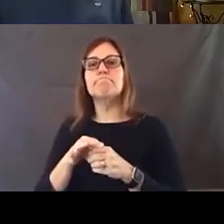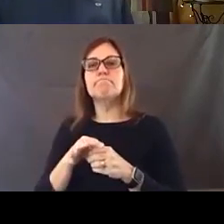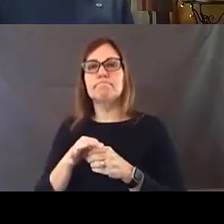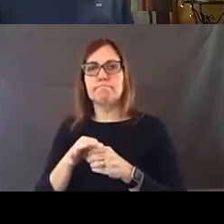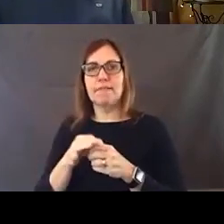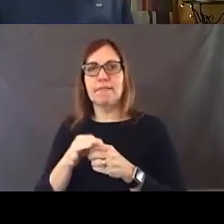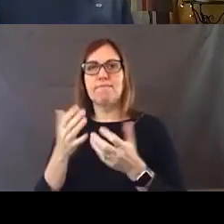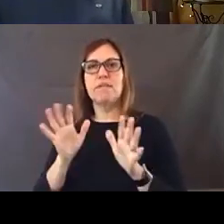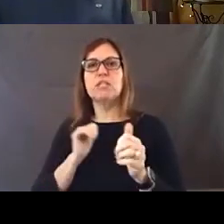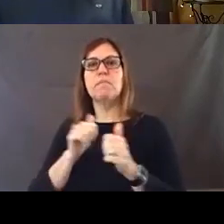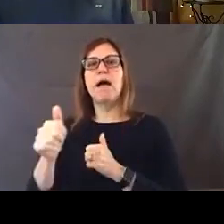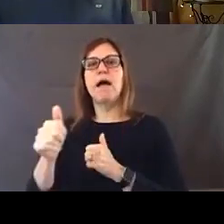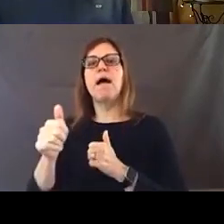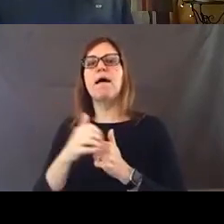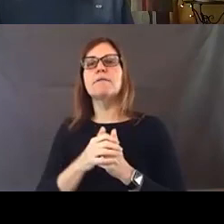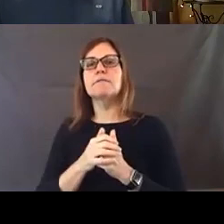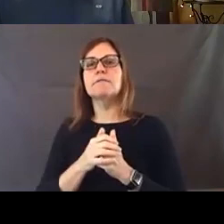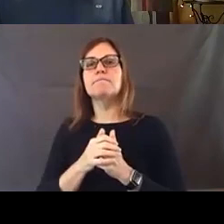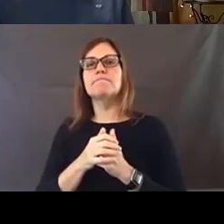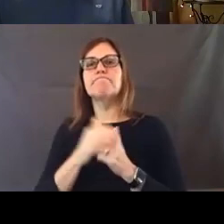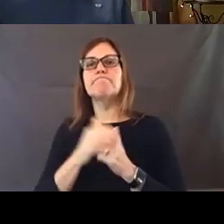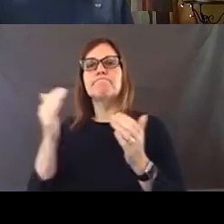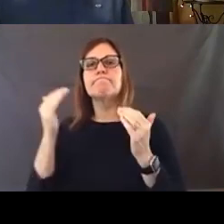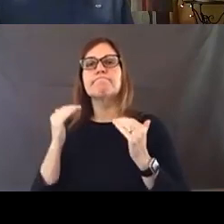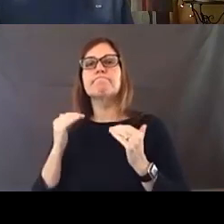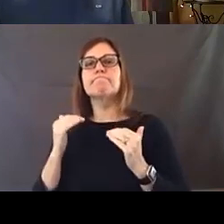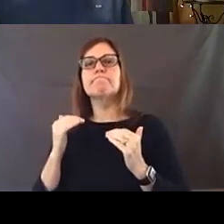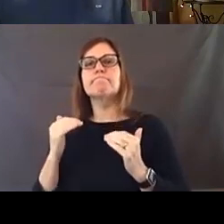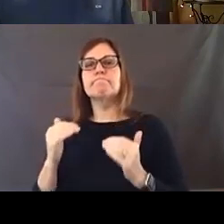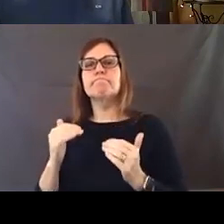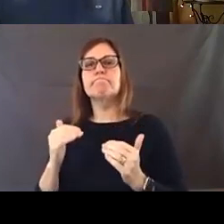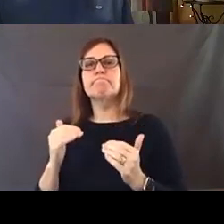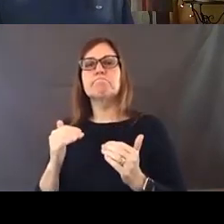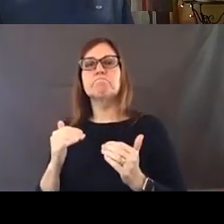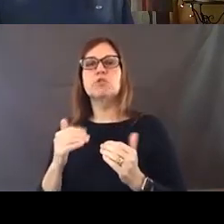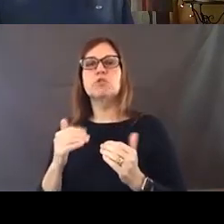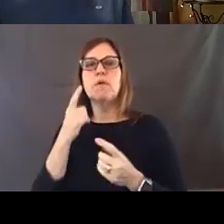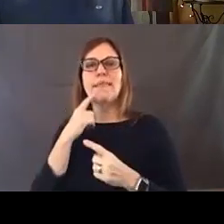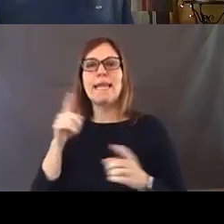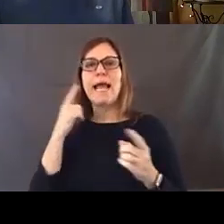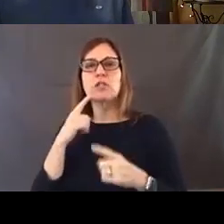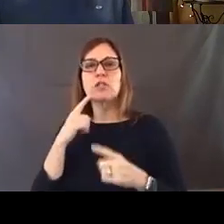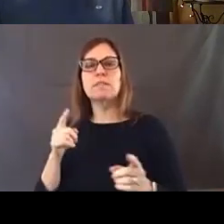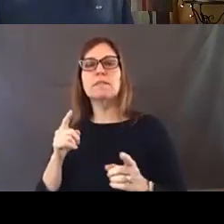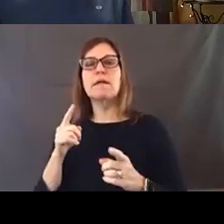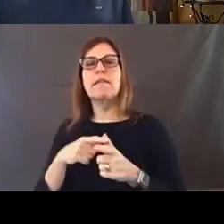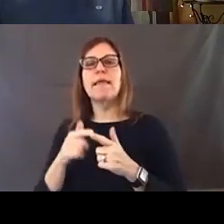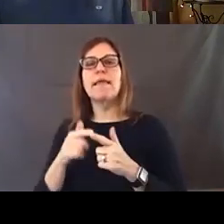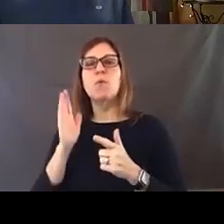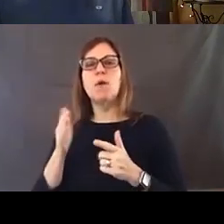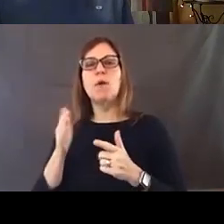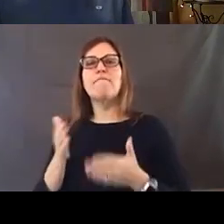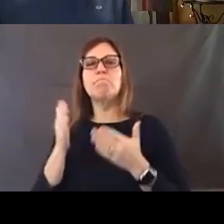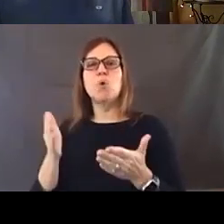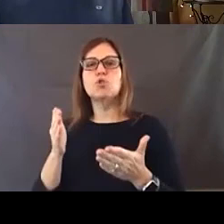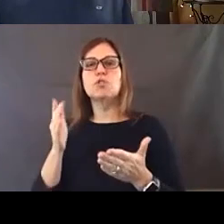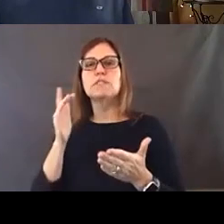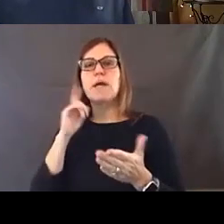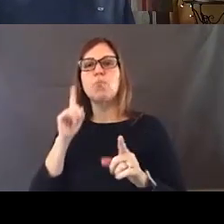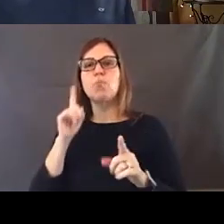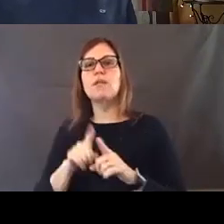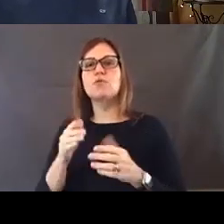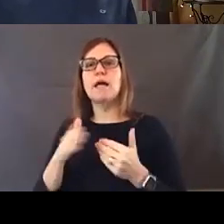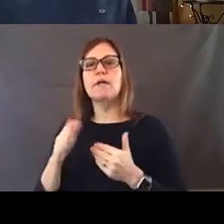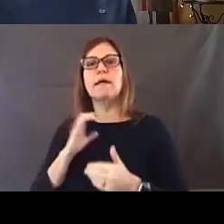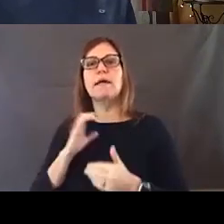passed. That takes us into meeting announcements, and then I'll do motions or resolutions afterwards. Council will meet for their standing